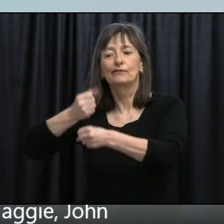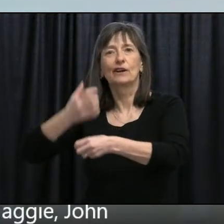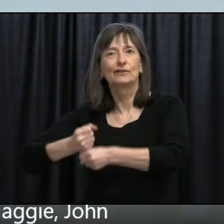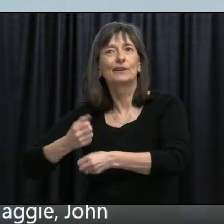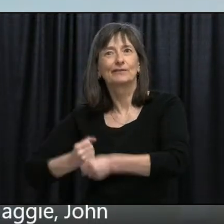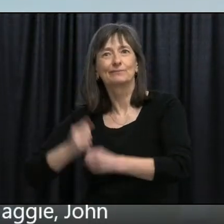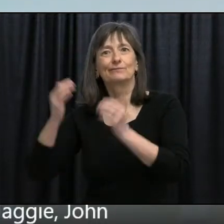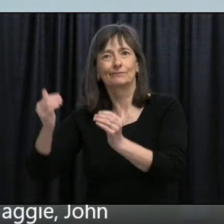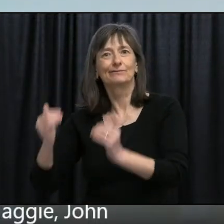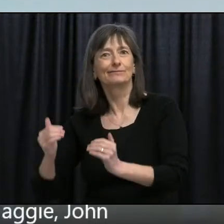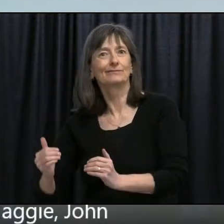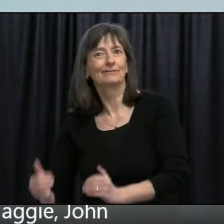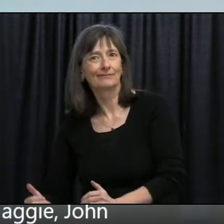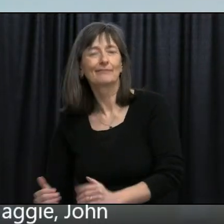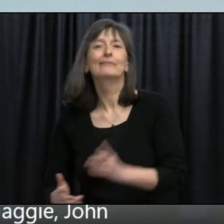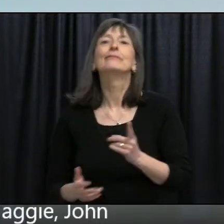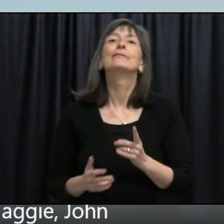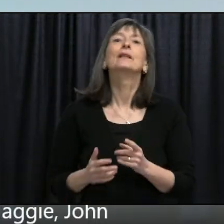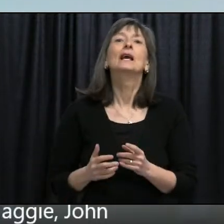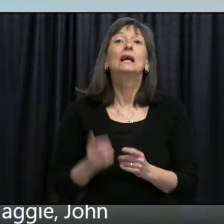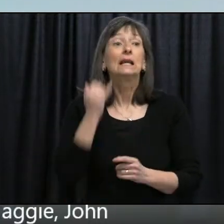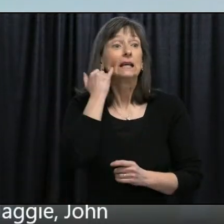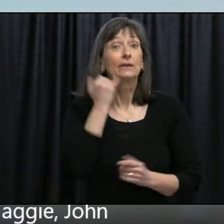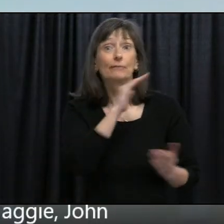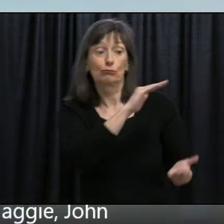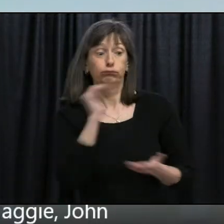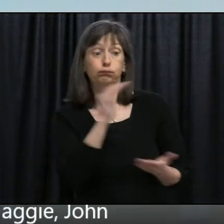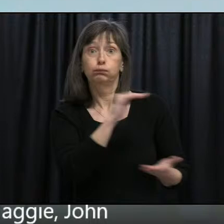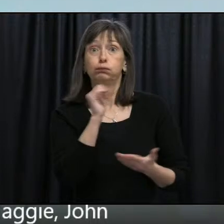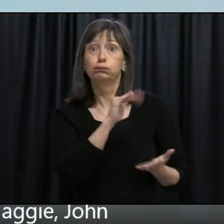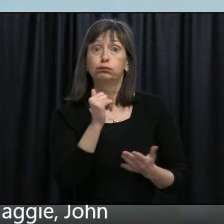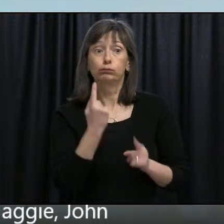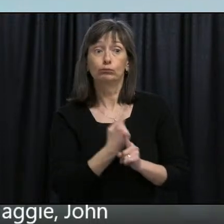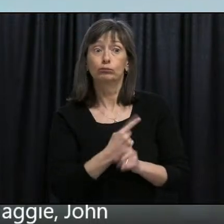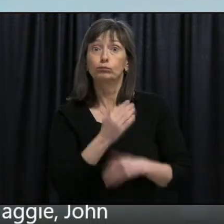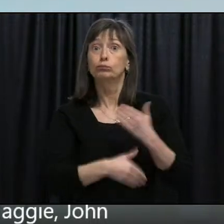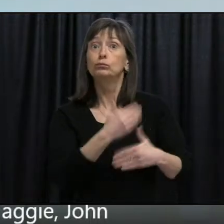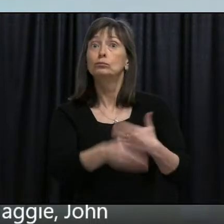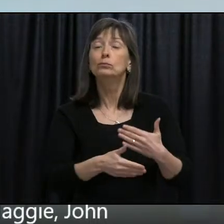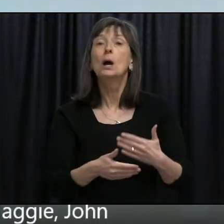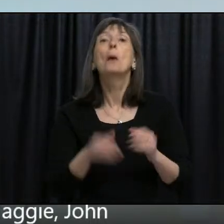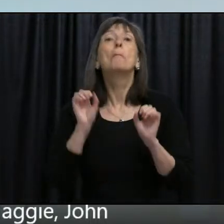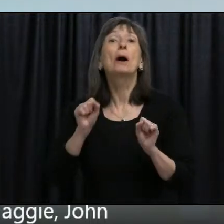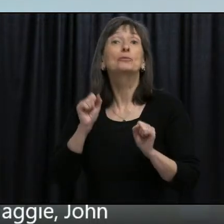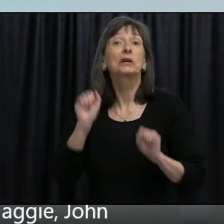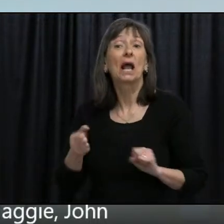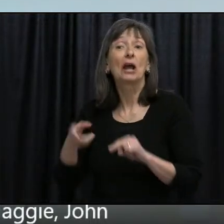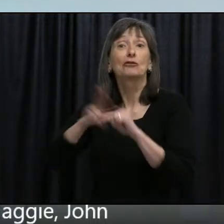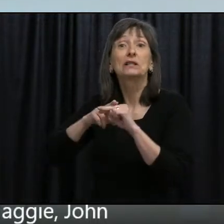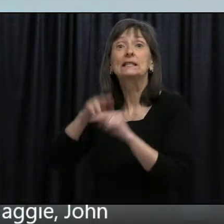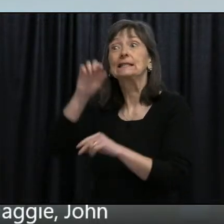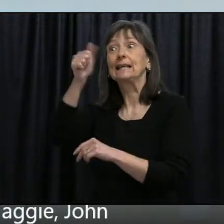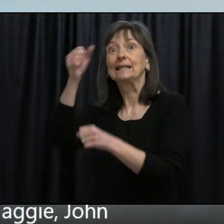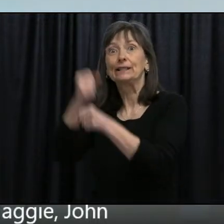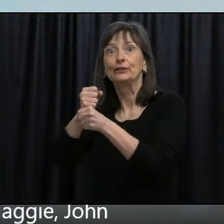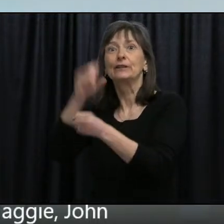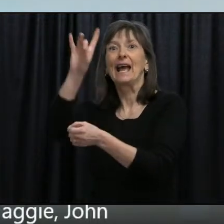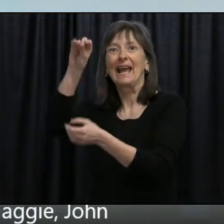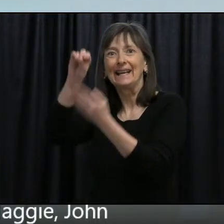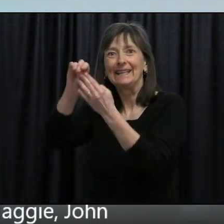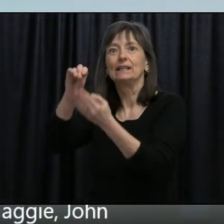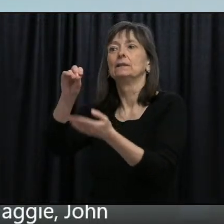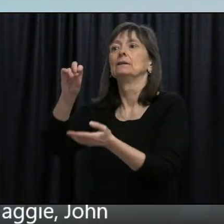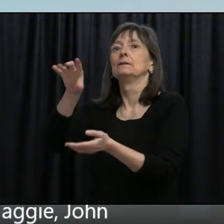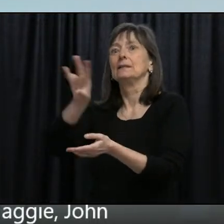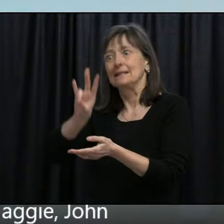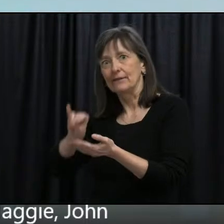If the vaccine supply is greater, then we may be able to do that in 10-year increments, depending on numbers. That